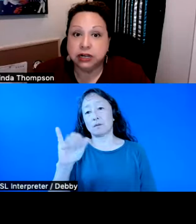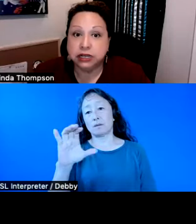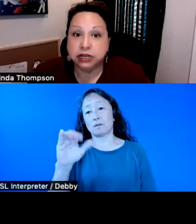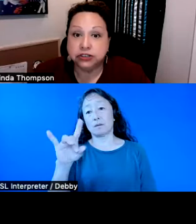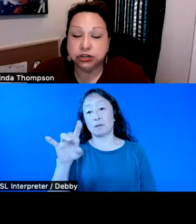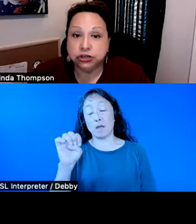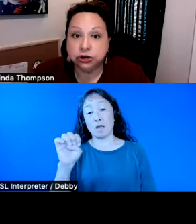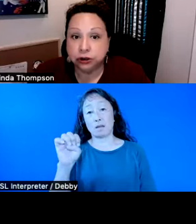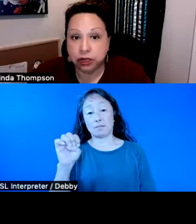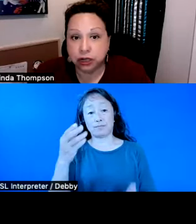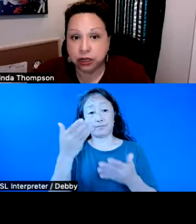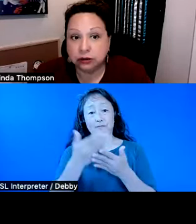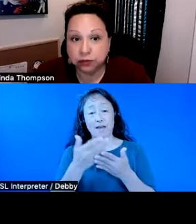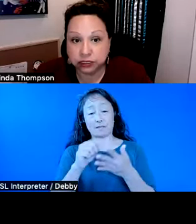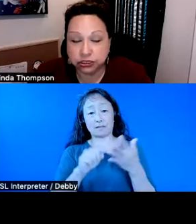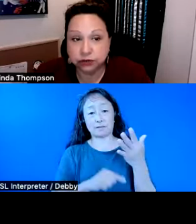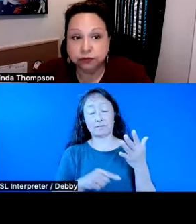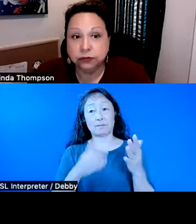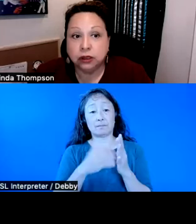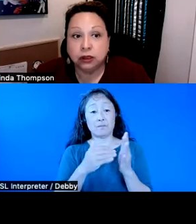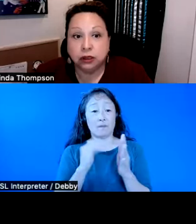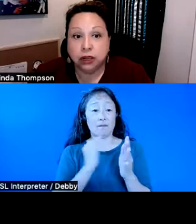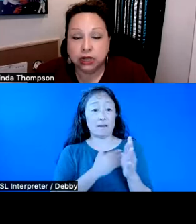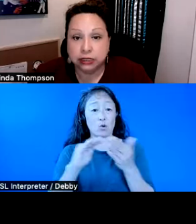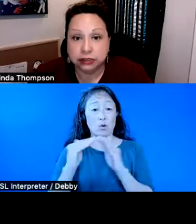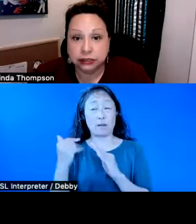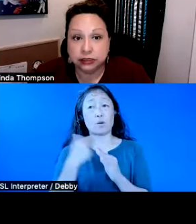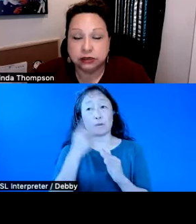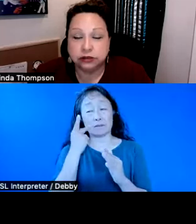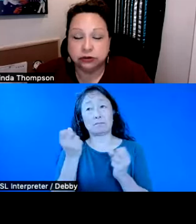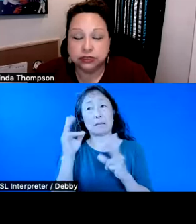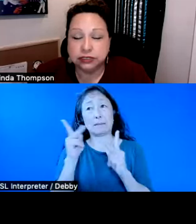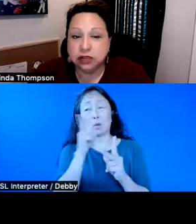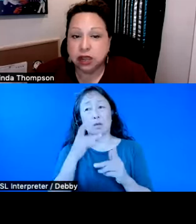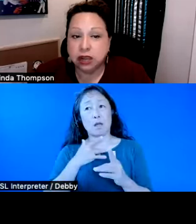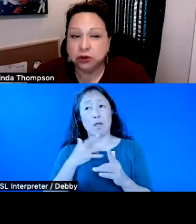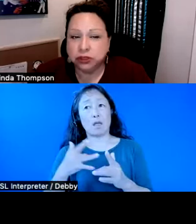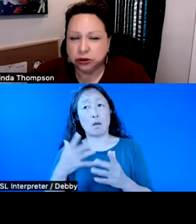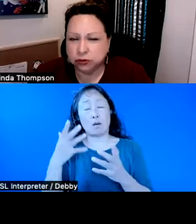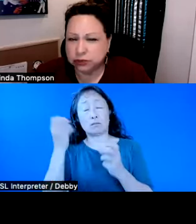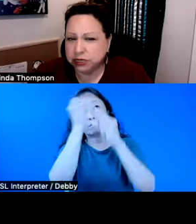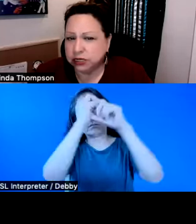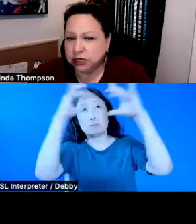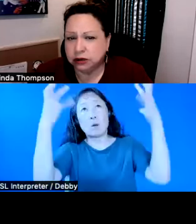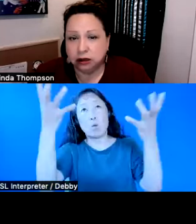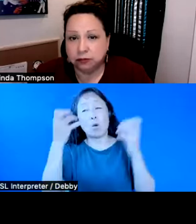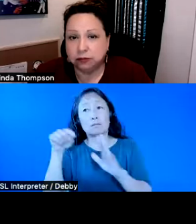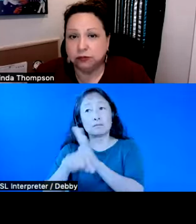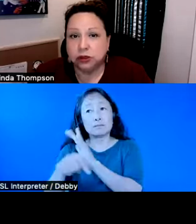suicide ideation and completion. And there was a time when there would